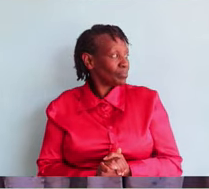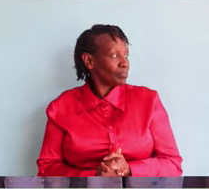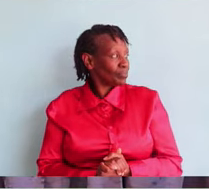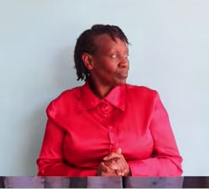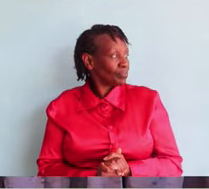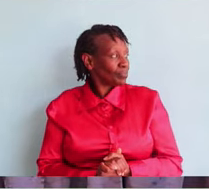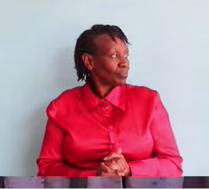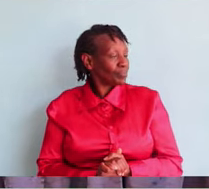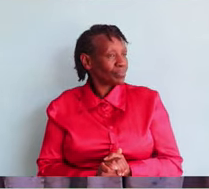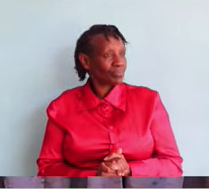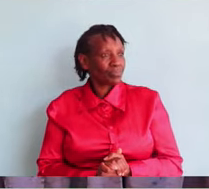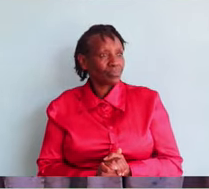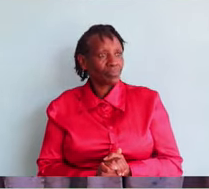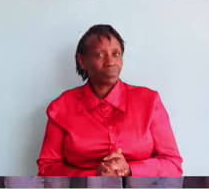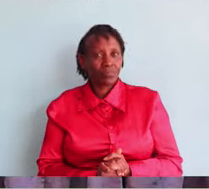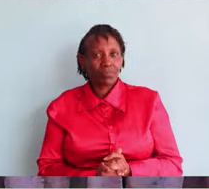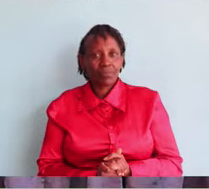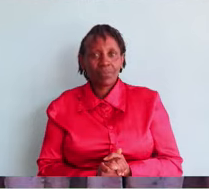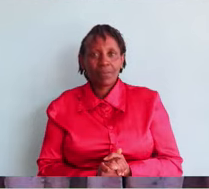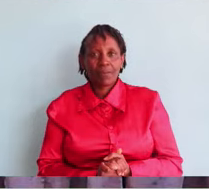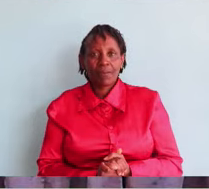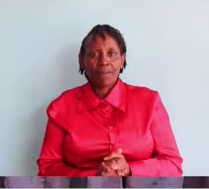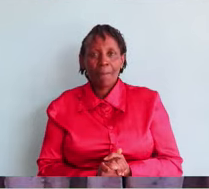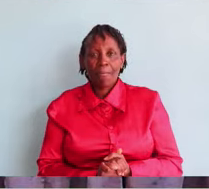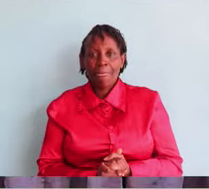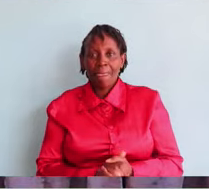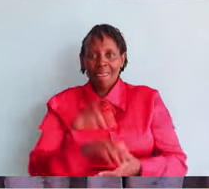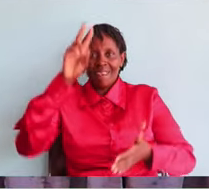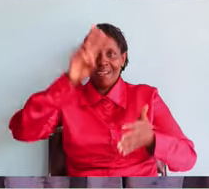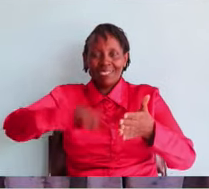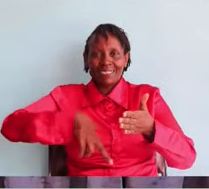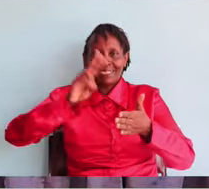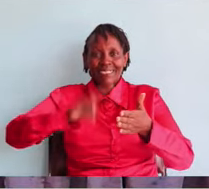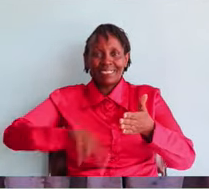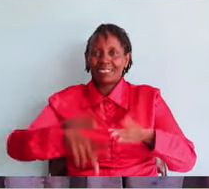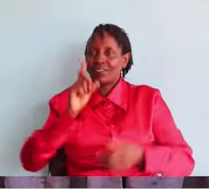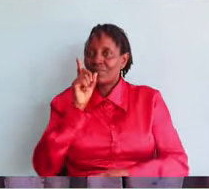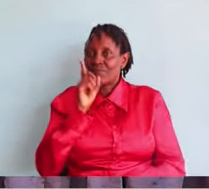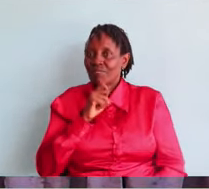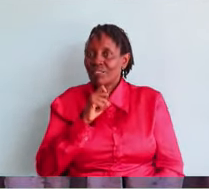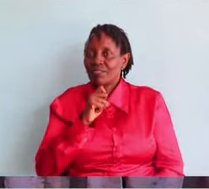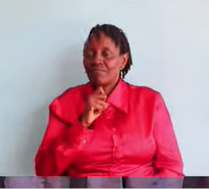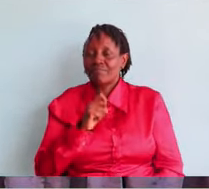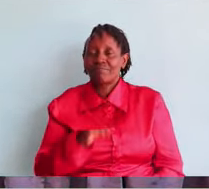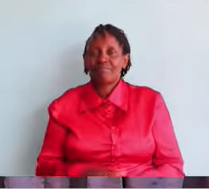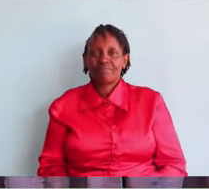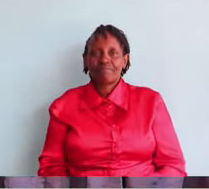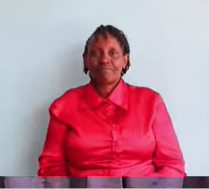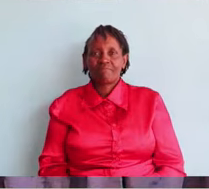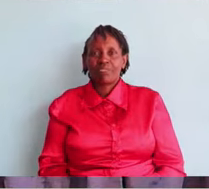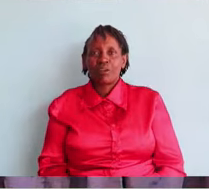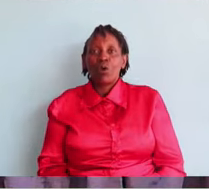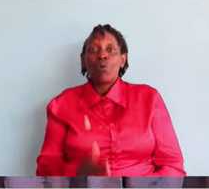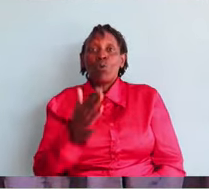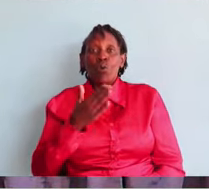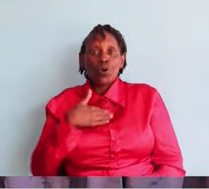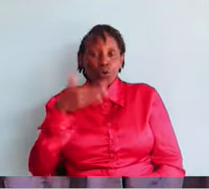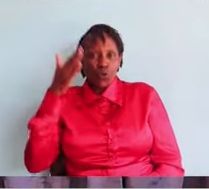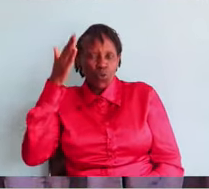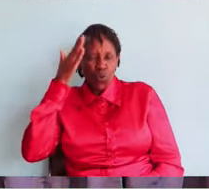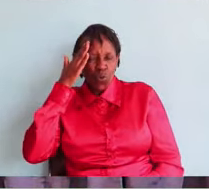which has been read to us by the pastor. I don't need to read it again, but I would like you to note some key